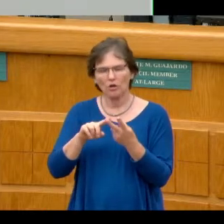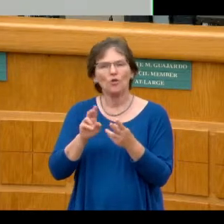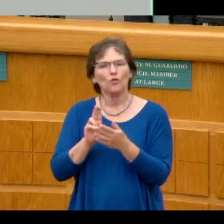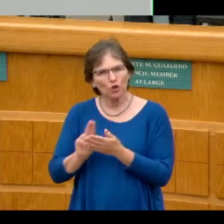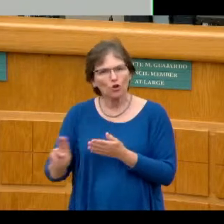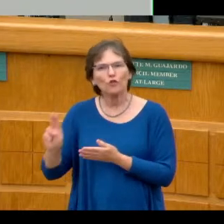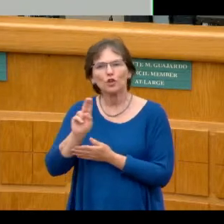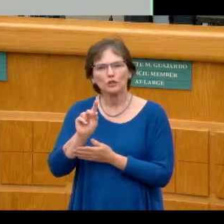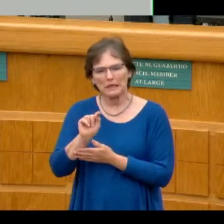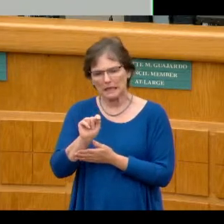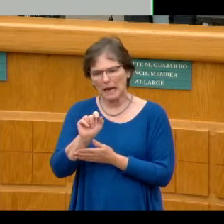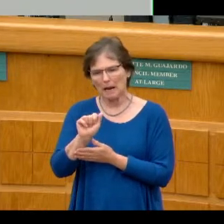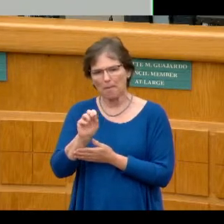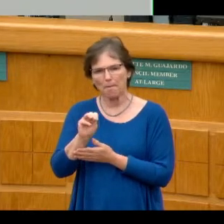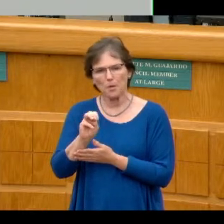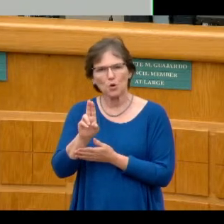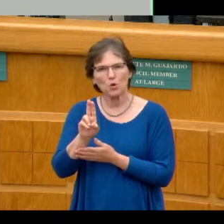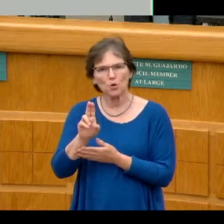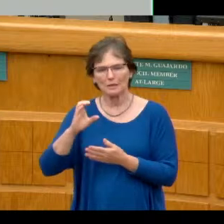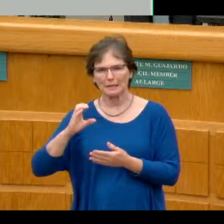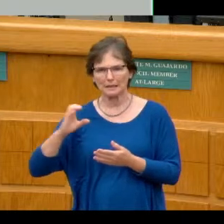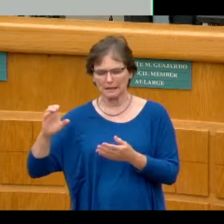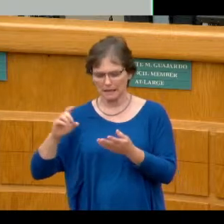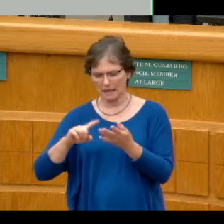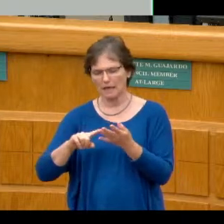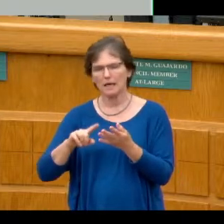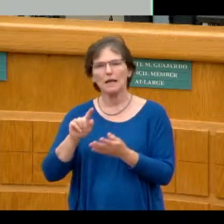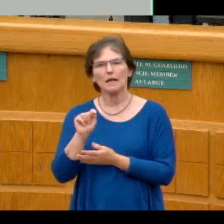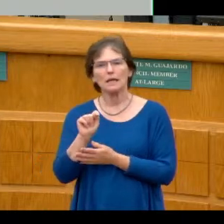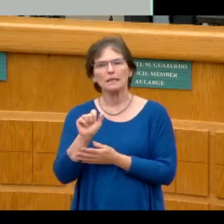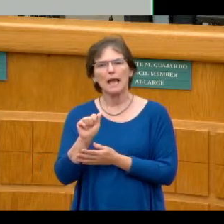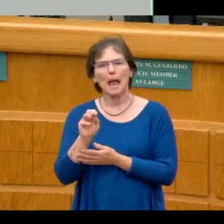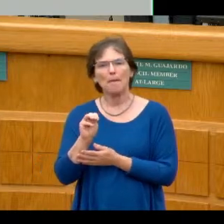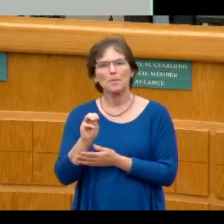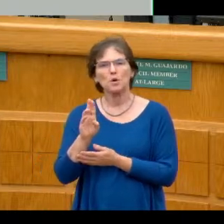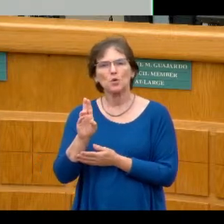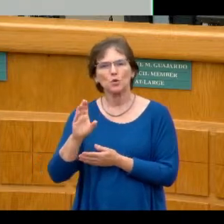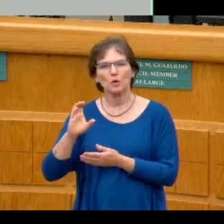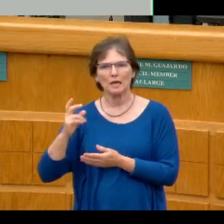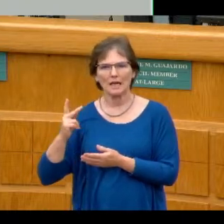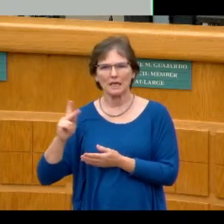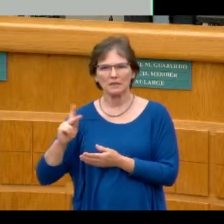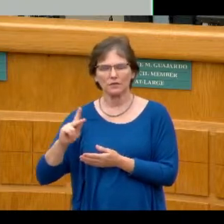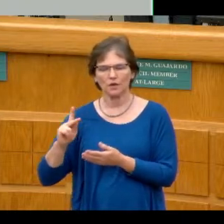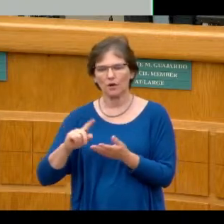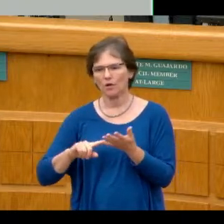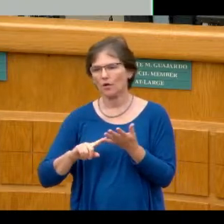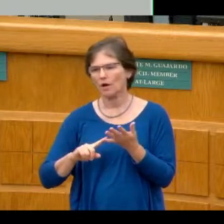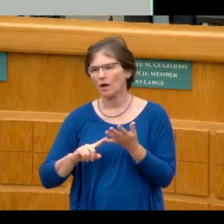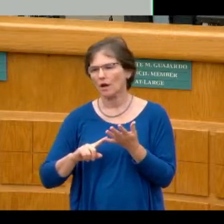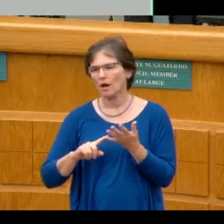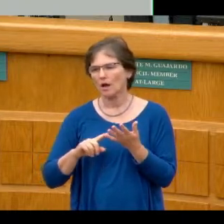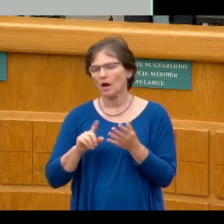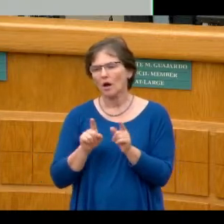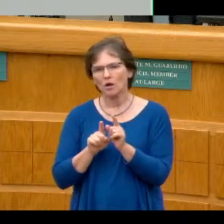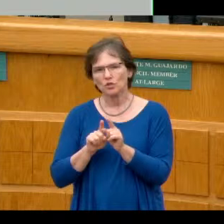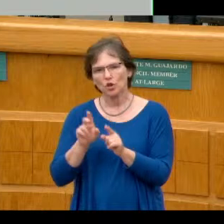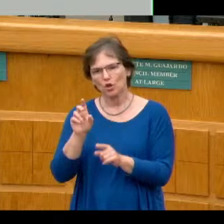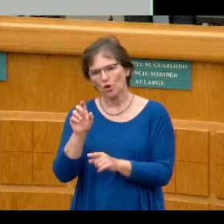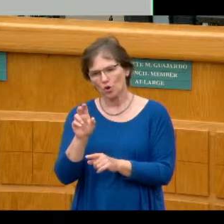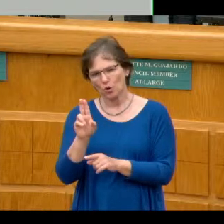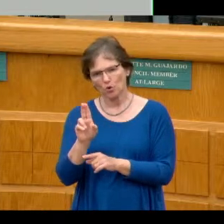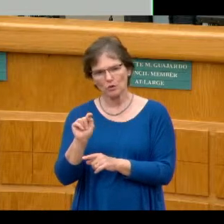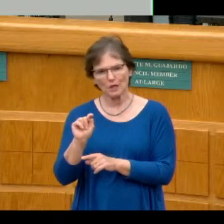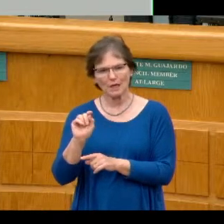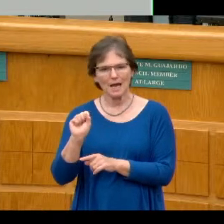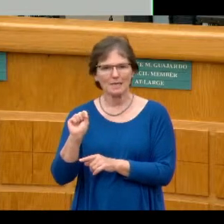technical schools and looks like it's continuing to increase. University foot traffic has decreased in the past couple